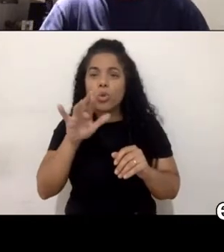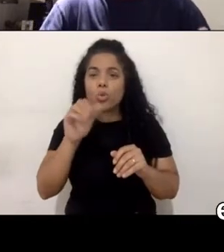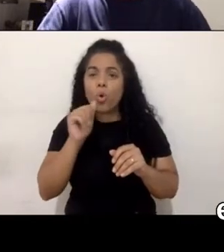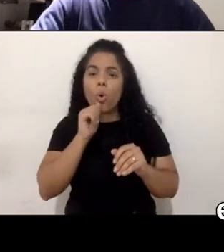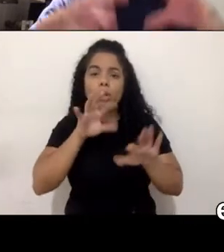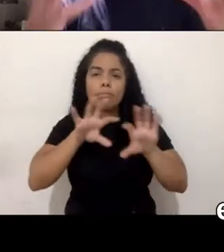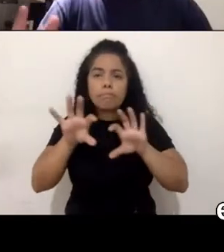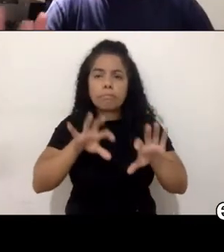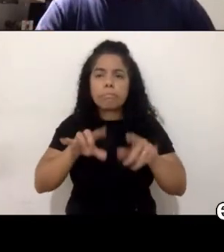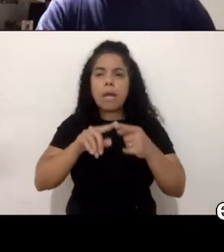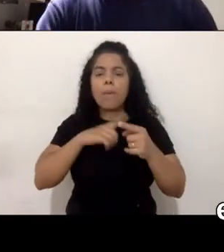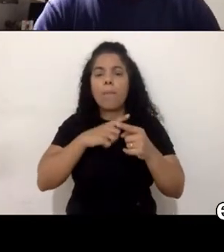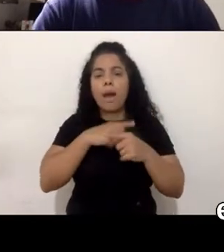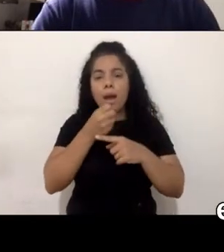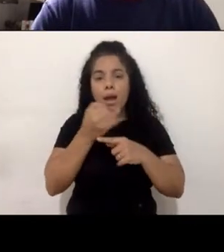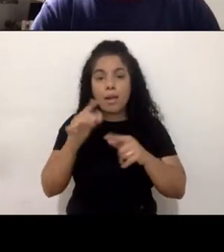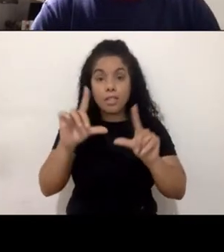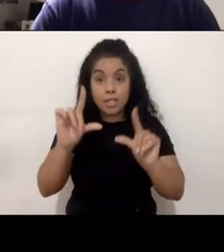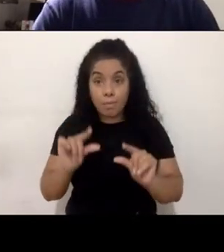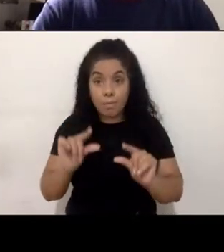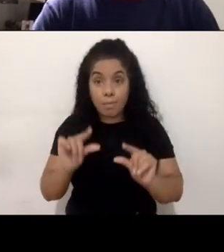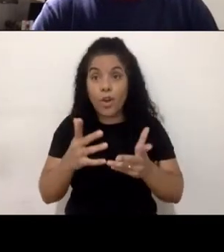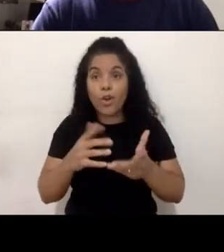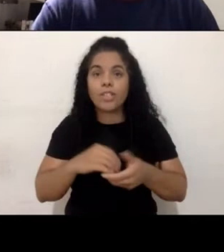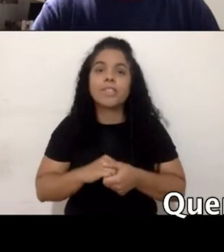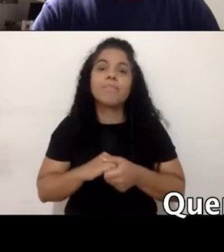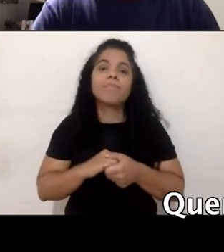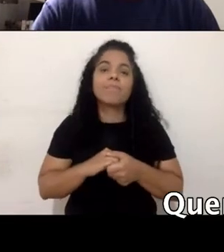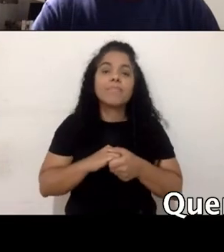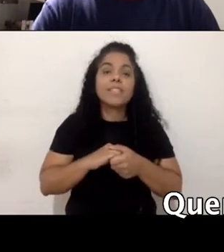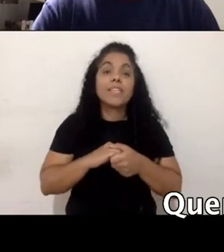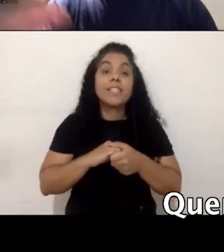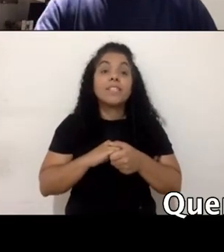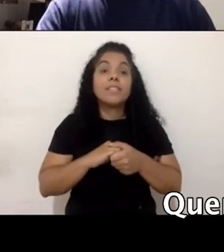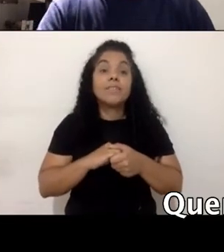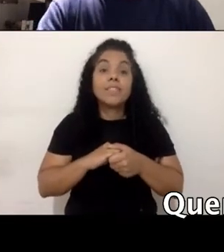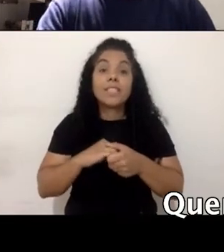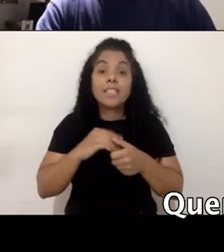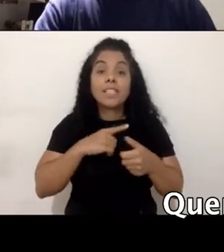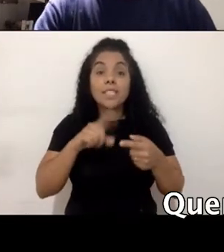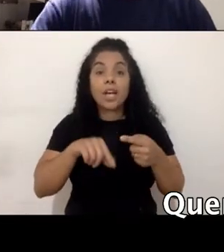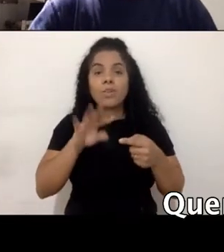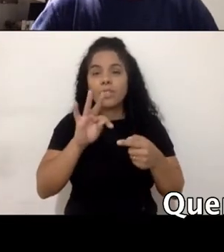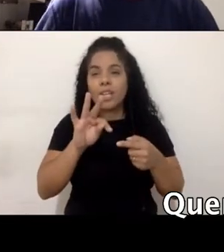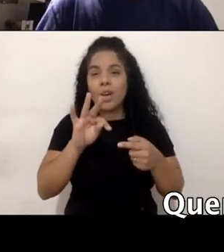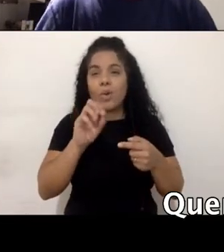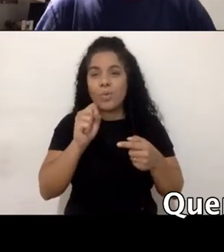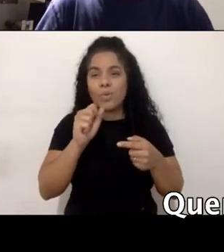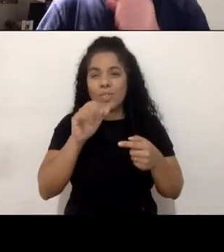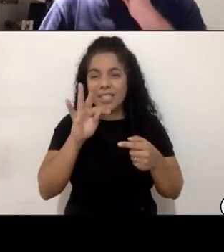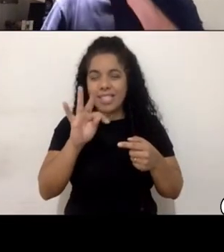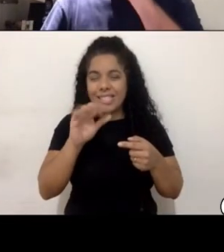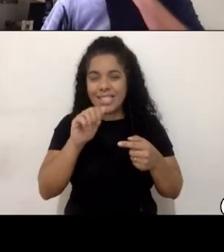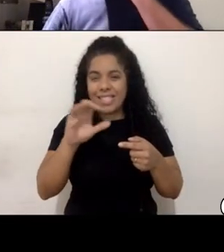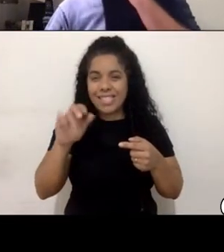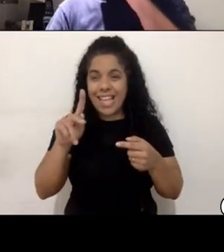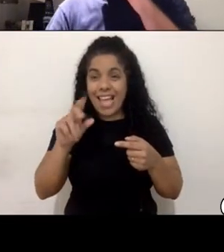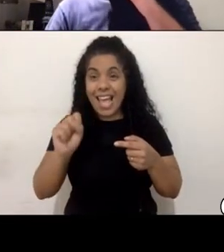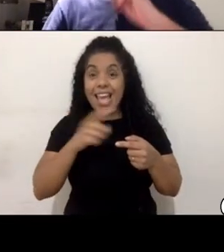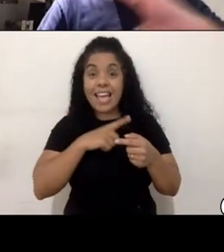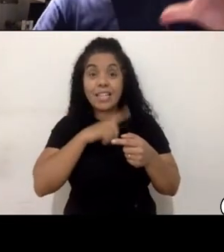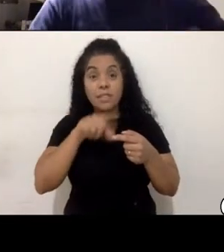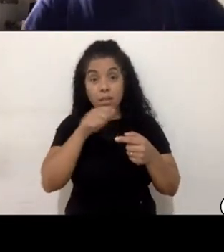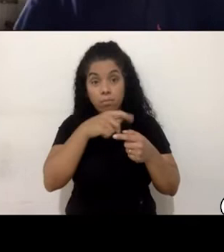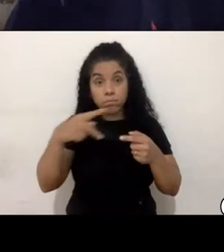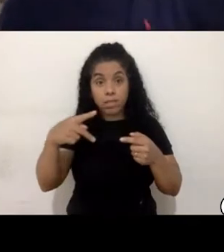into small, loosely coupled stacks. We want to deliver changes to these stacks independently. So we want to be able